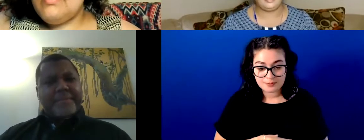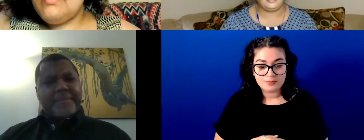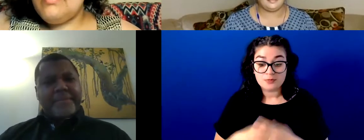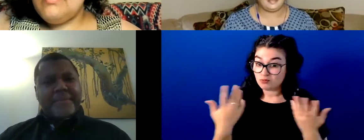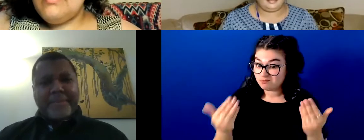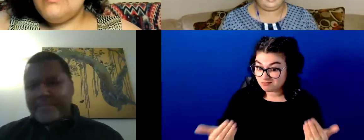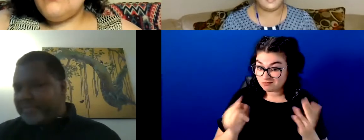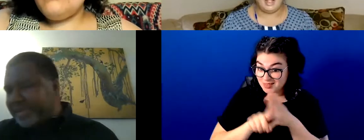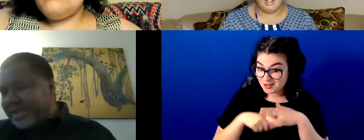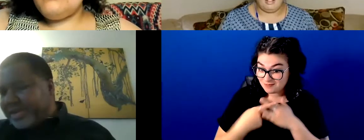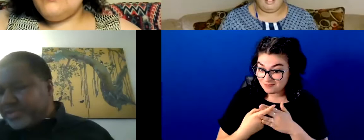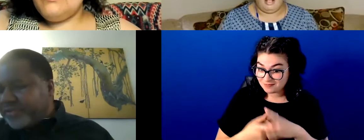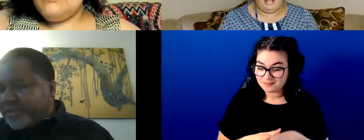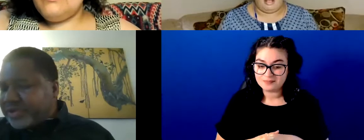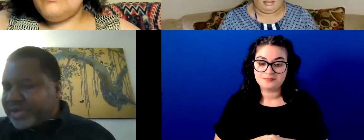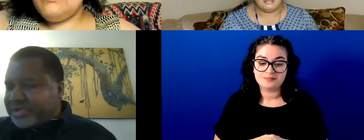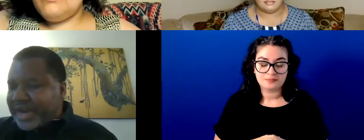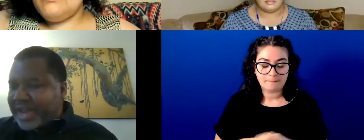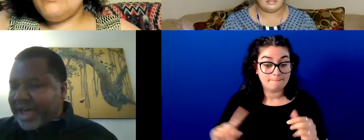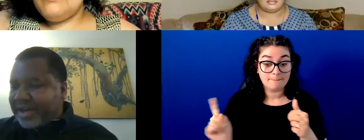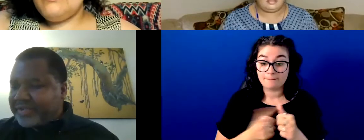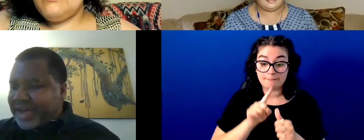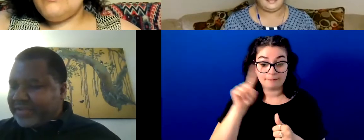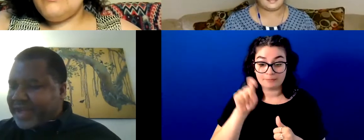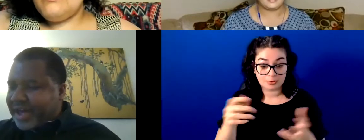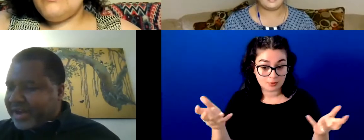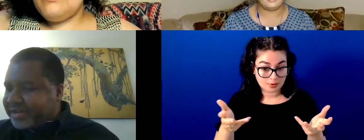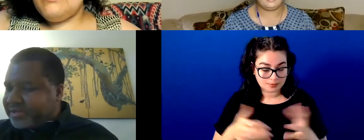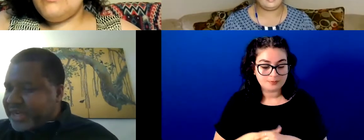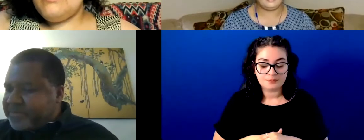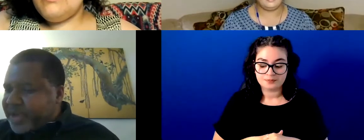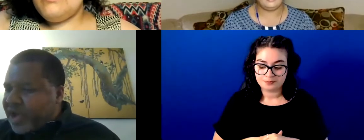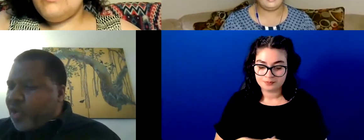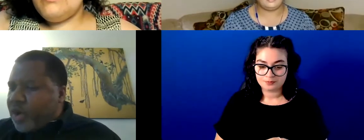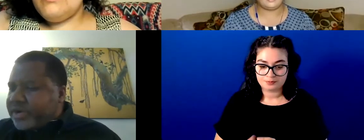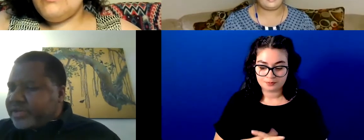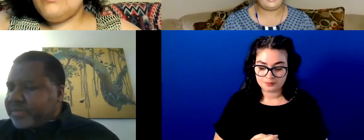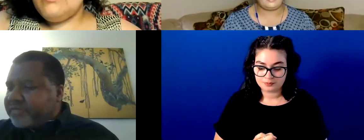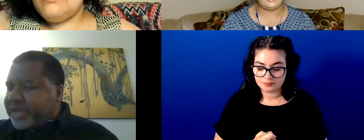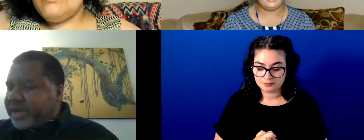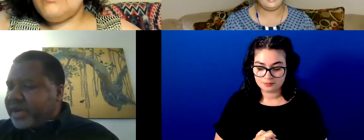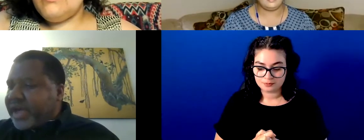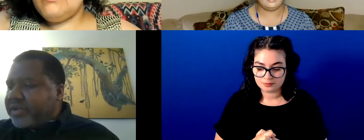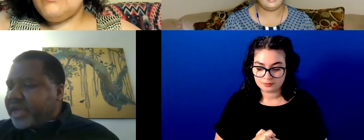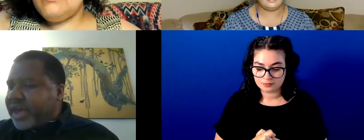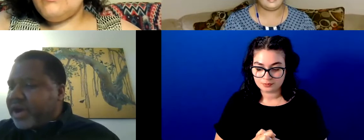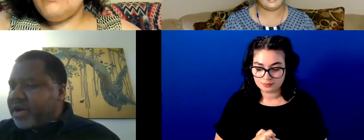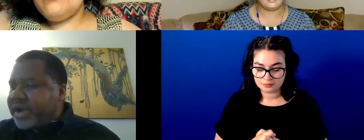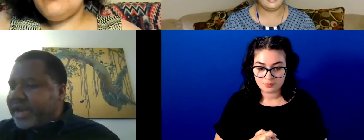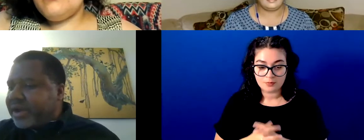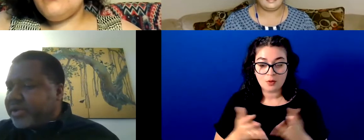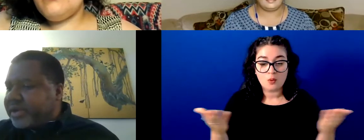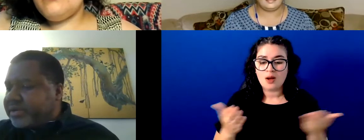in. So the first question I have to kind of guide is, what are some of the